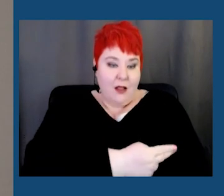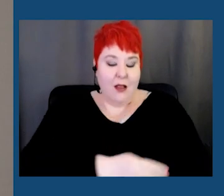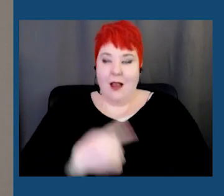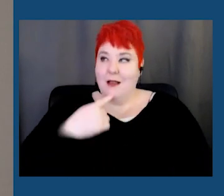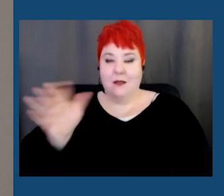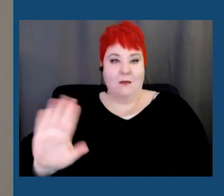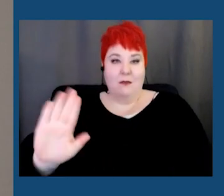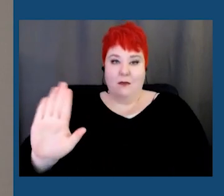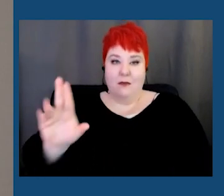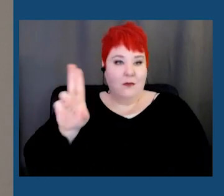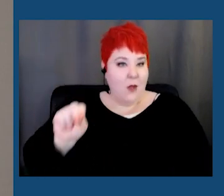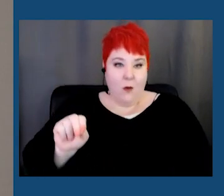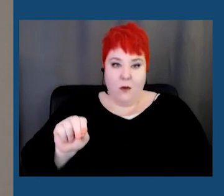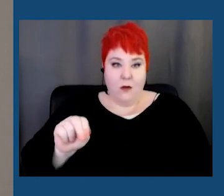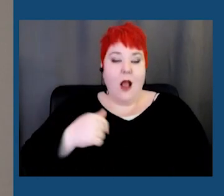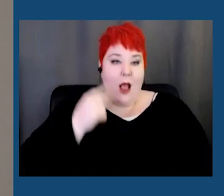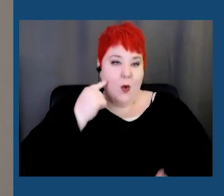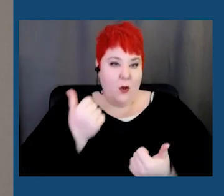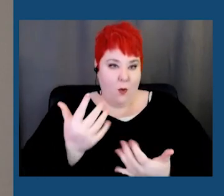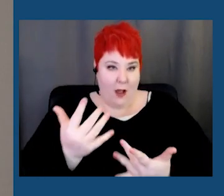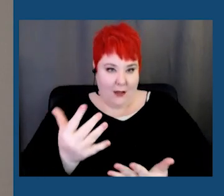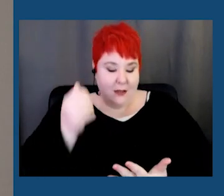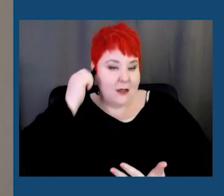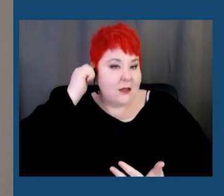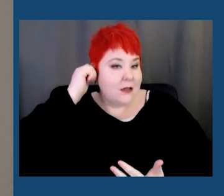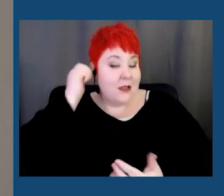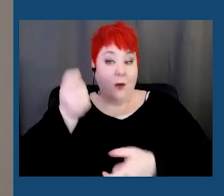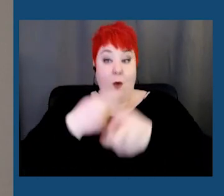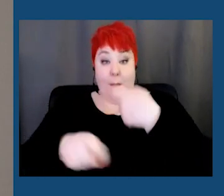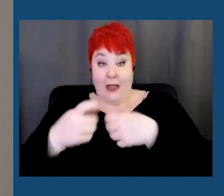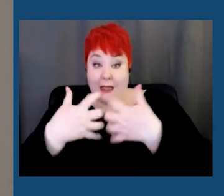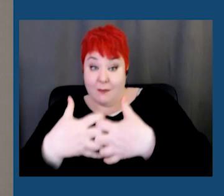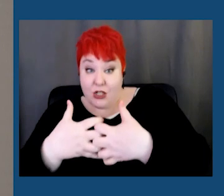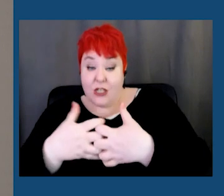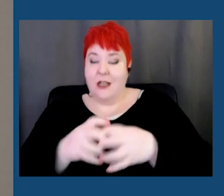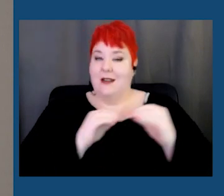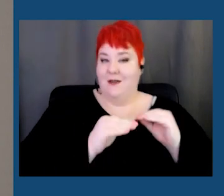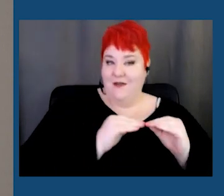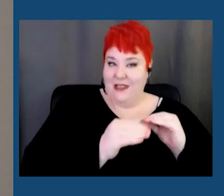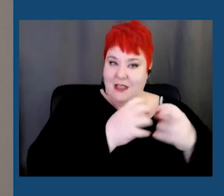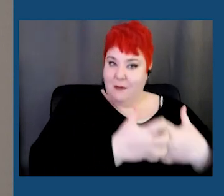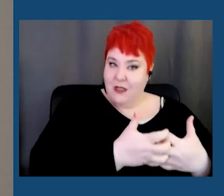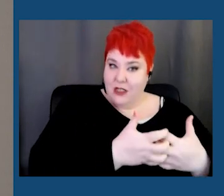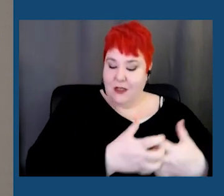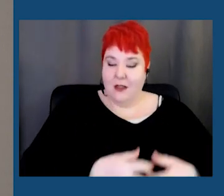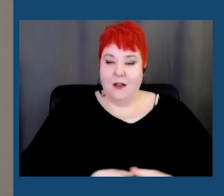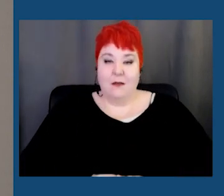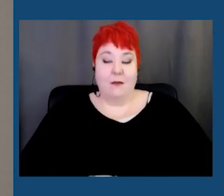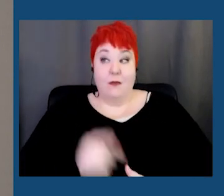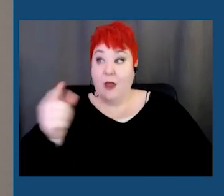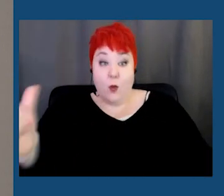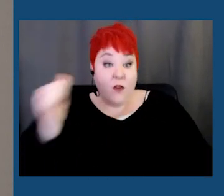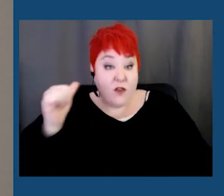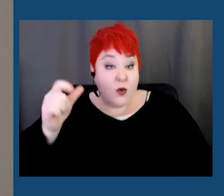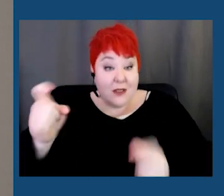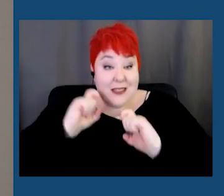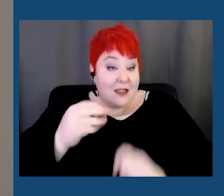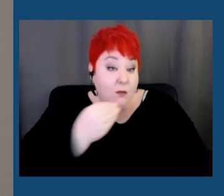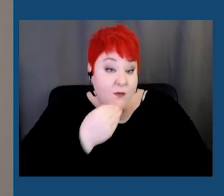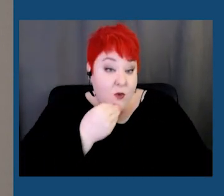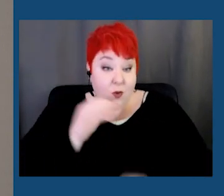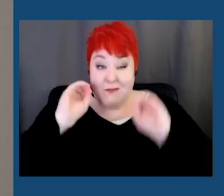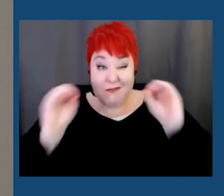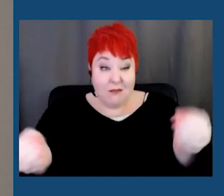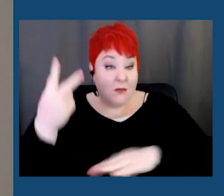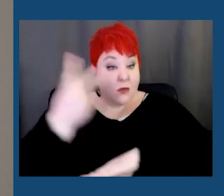and told them I would wait until they replaced the machine or fixed it. They refused to feed me for 2 days.